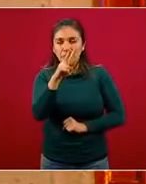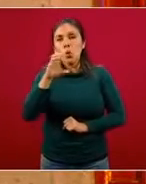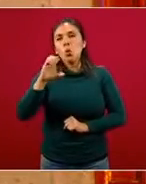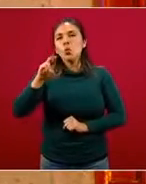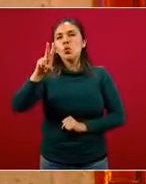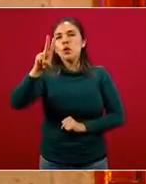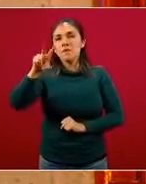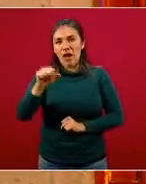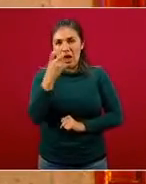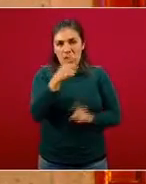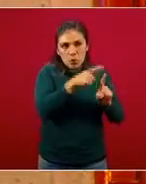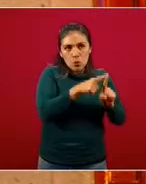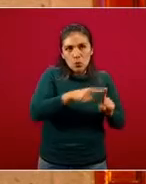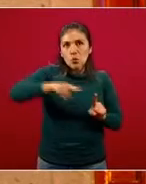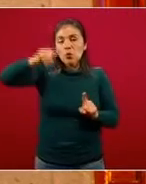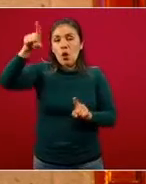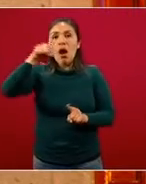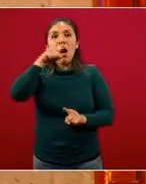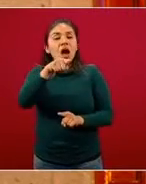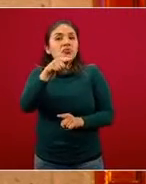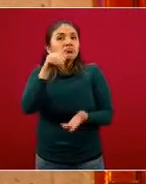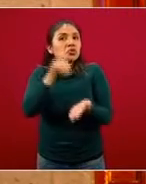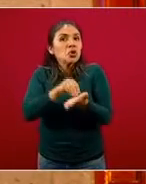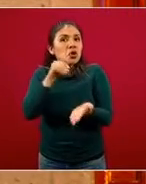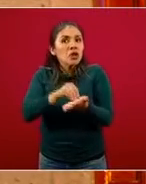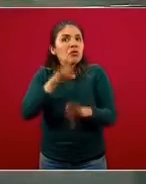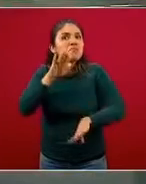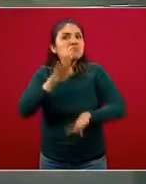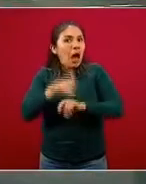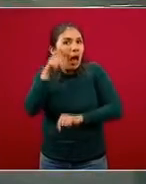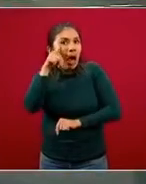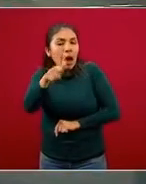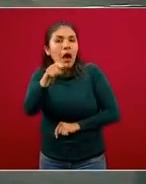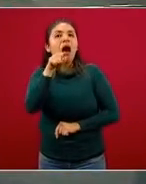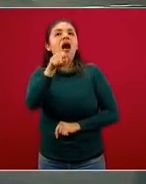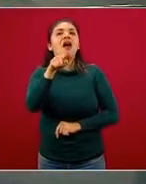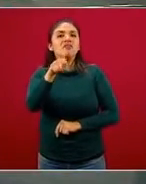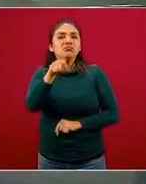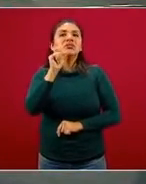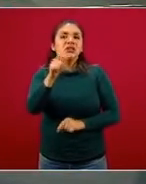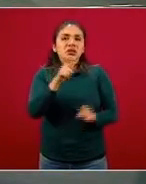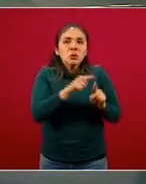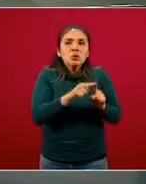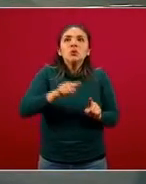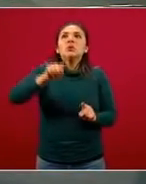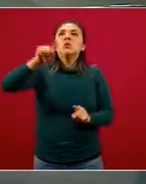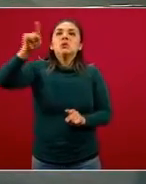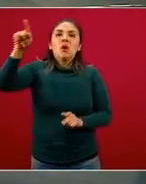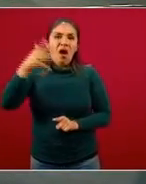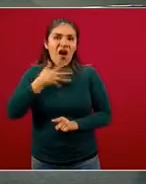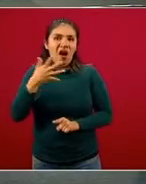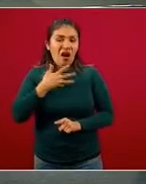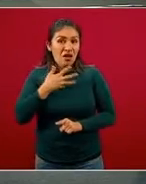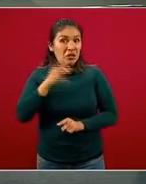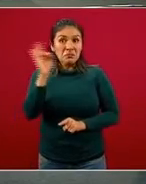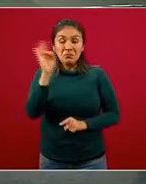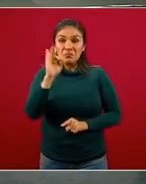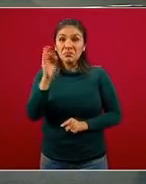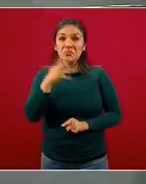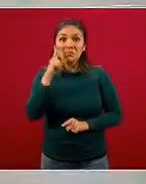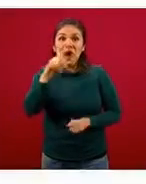and we are presenting both the confirmed cases and the suspect cases. We